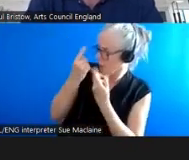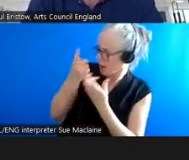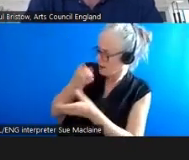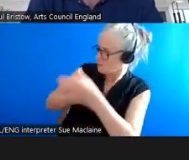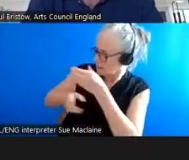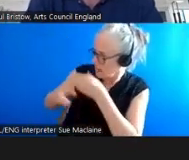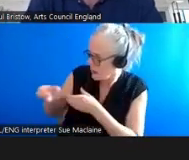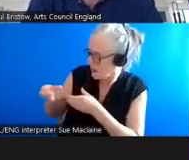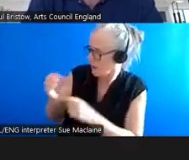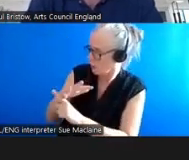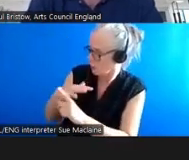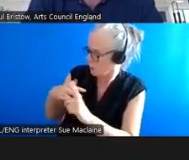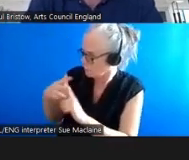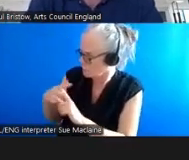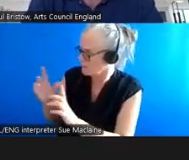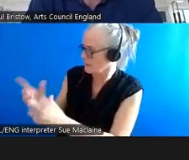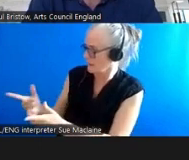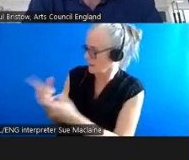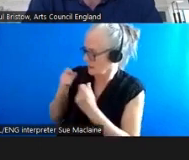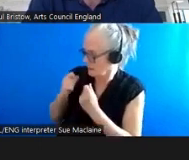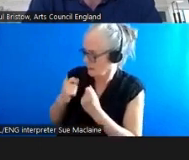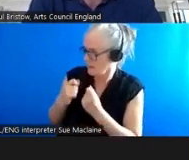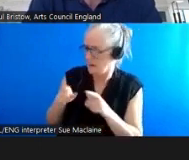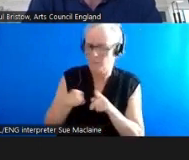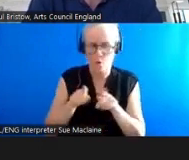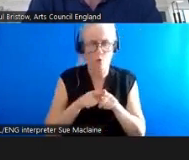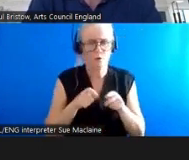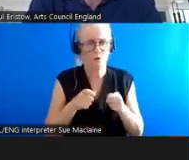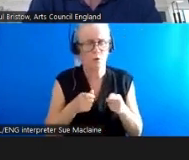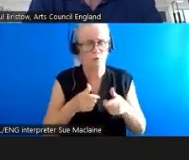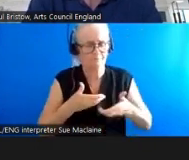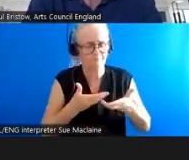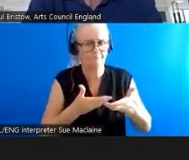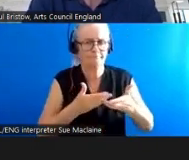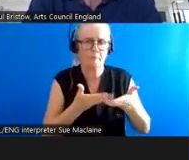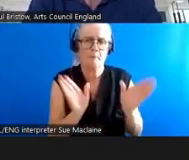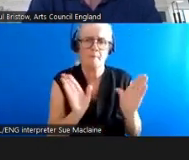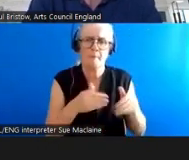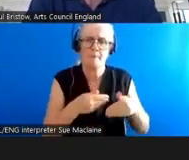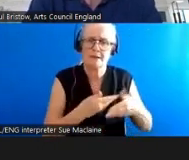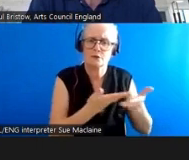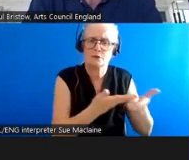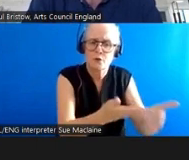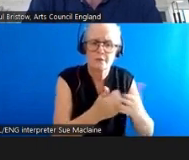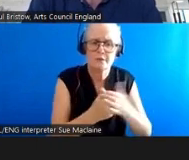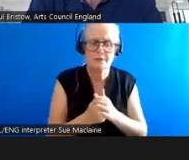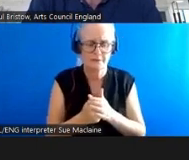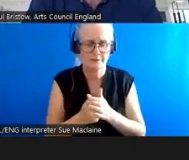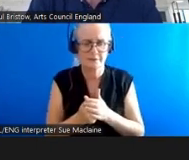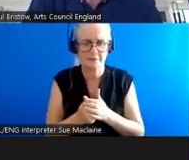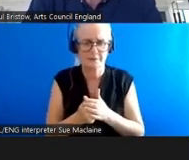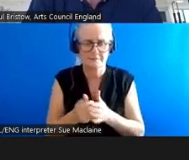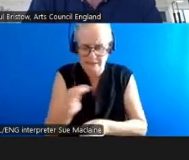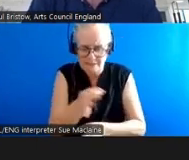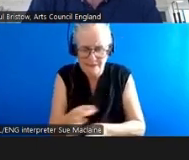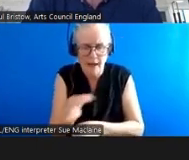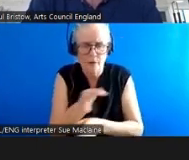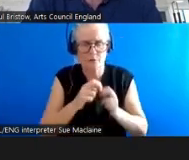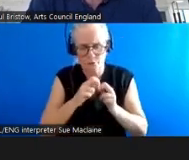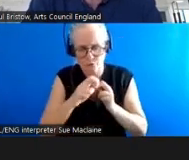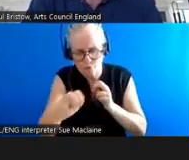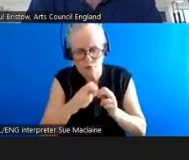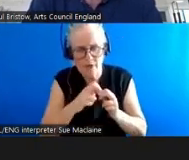key role in delivering public services and in shaping places. I think the opportunity in front of us is to think about how we can get